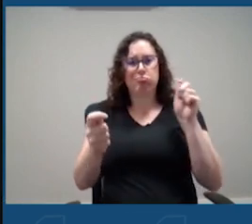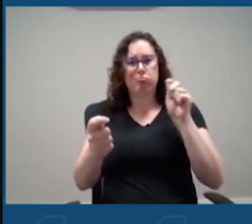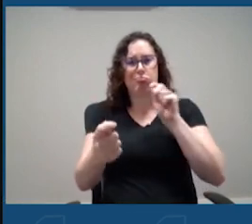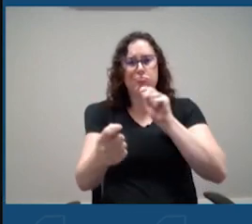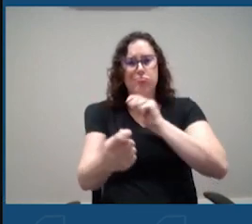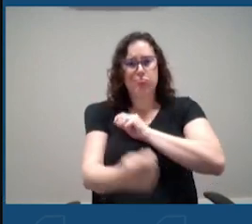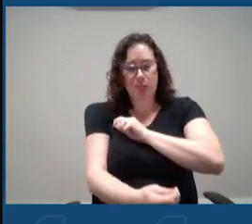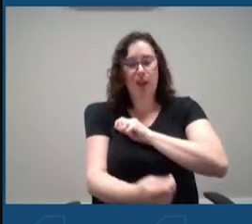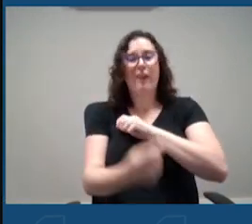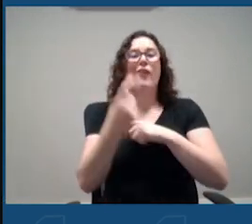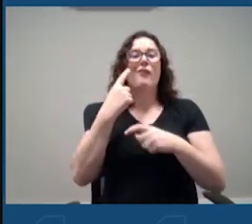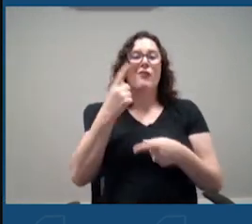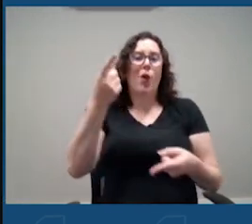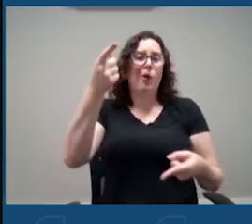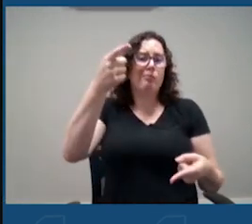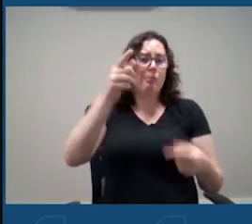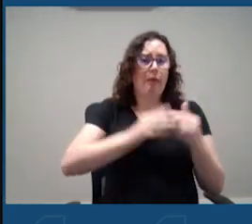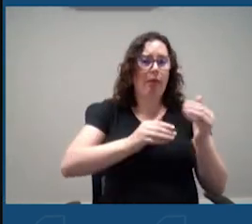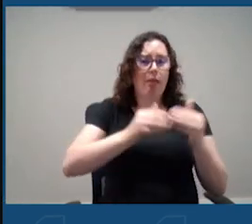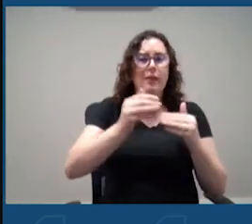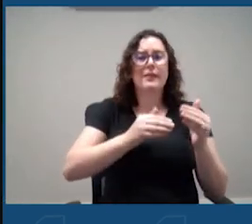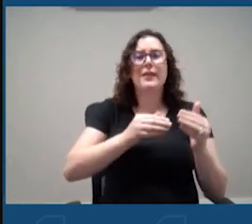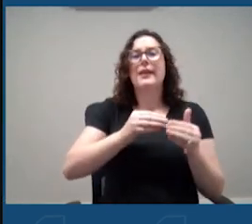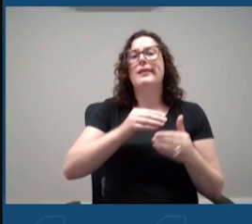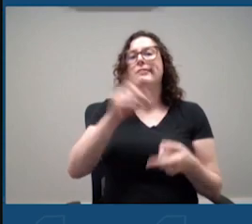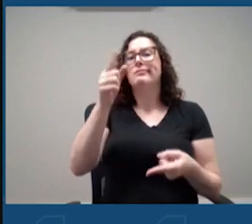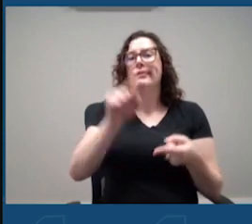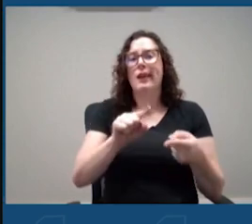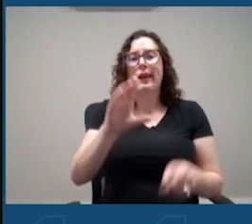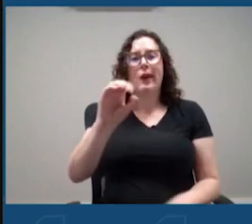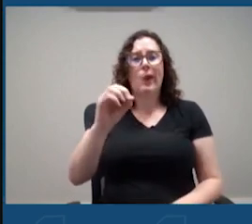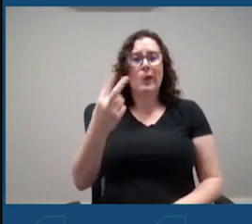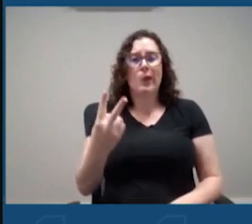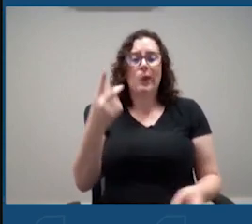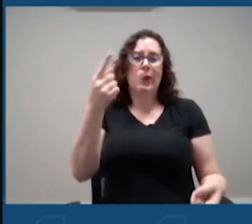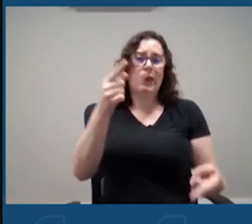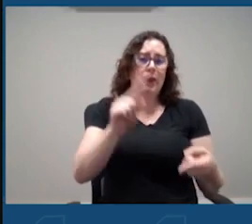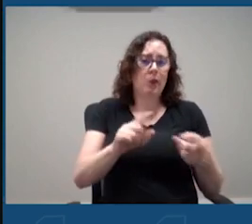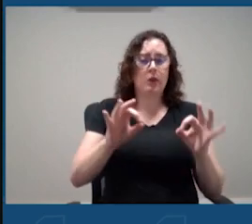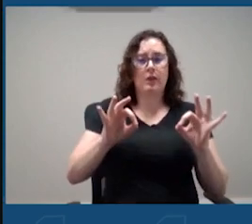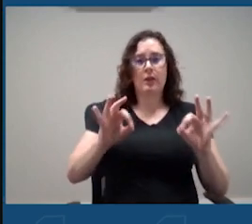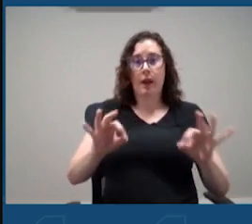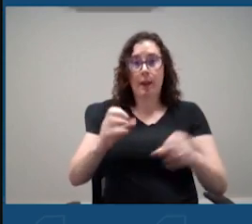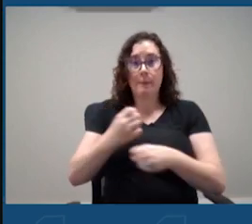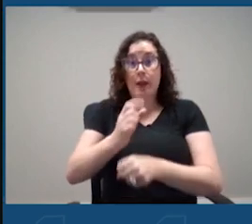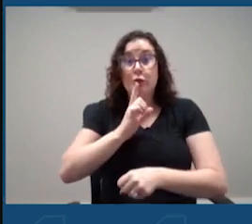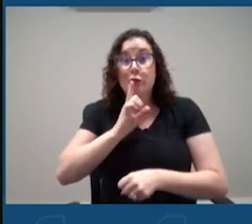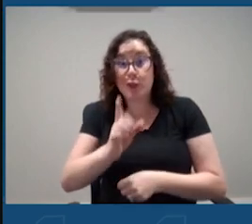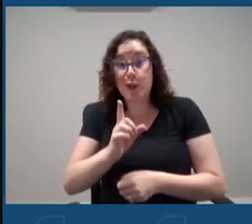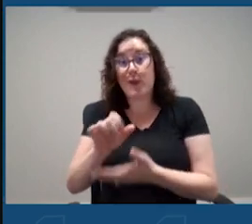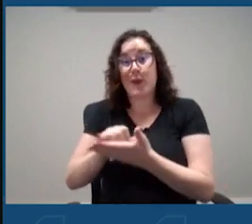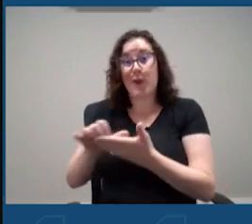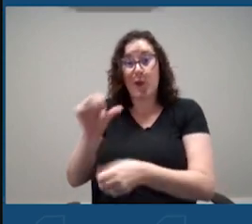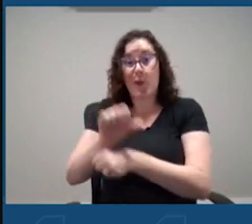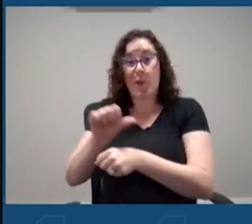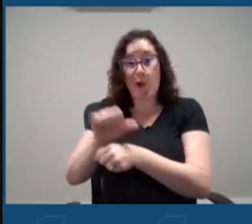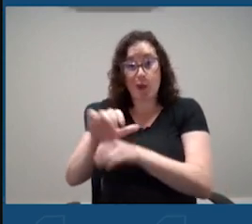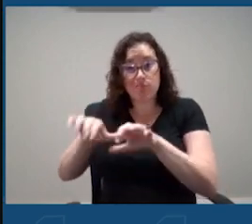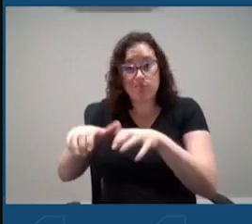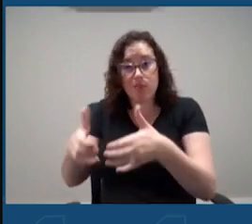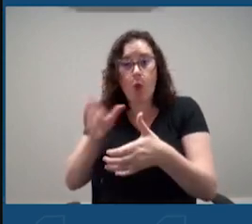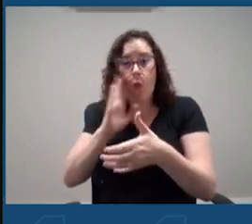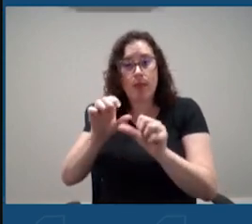building decarbonization and really ensuring that New York's workforce is going to stay union throughout all of